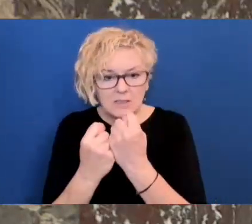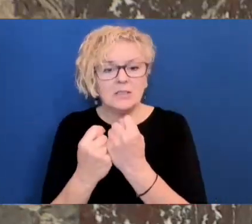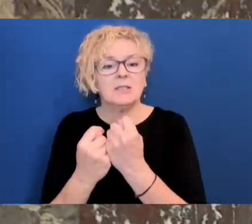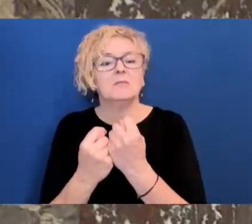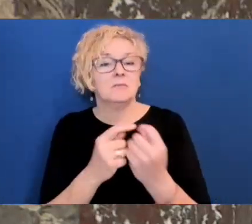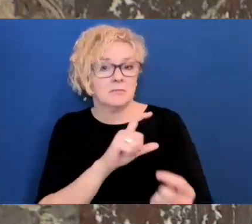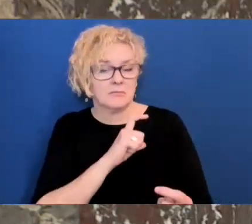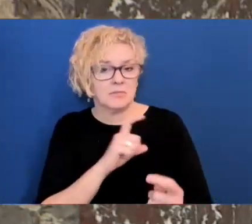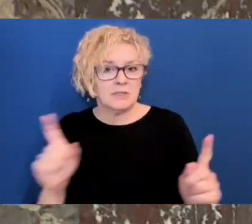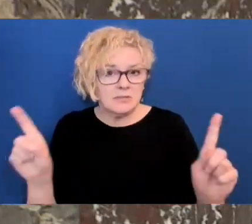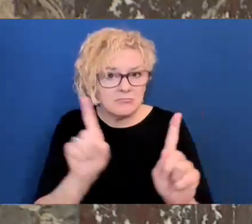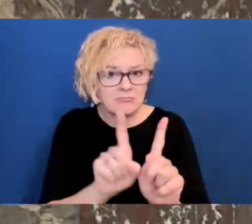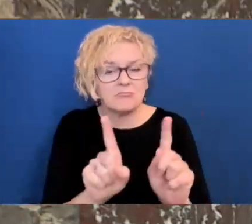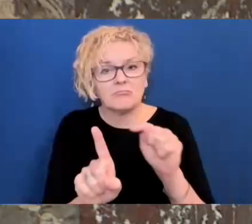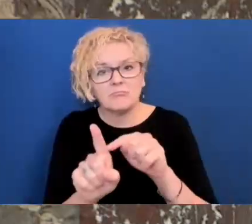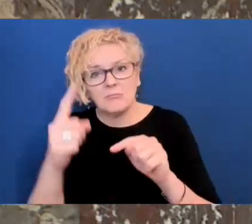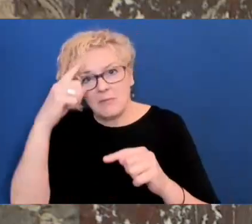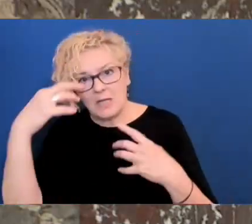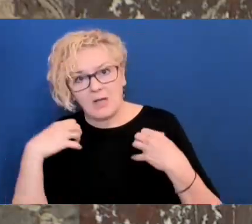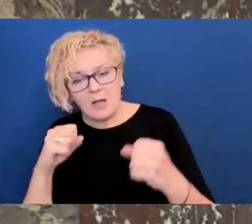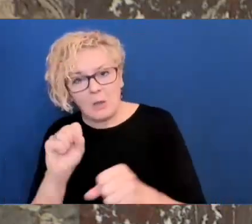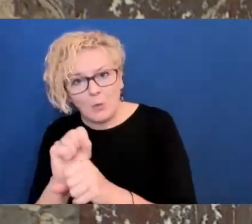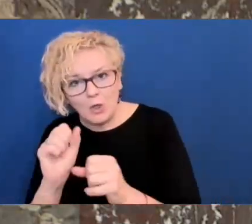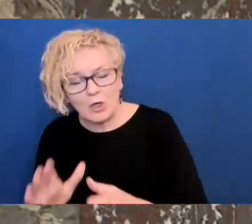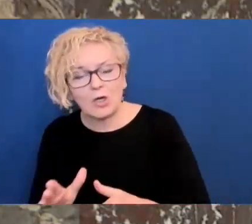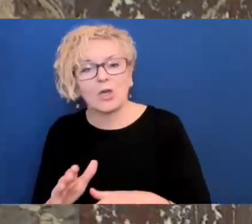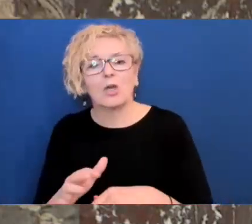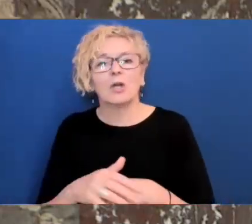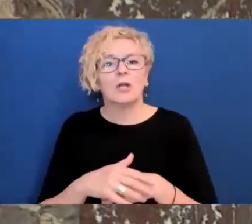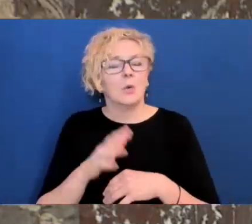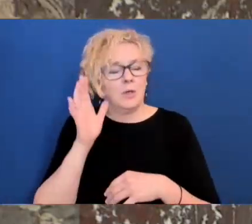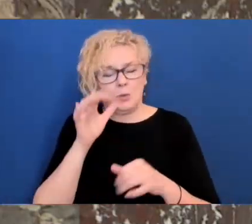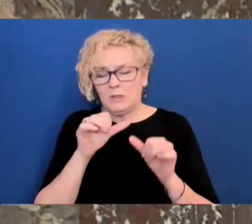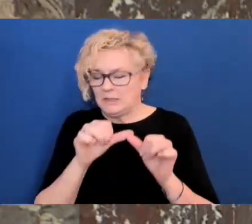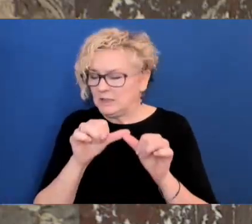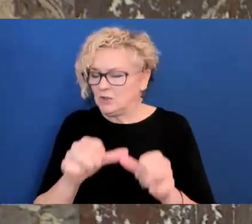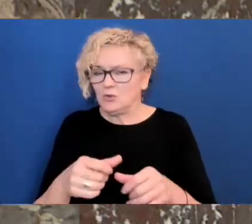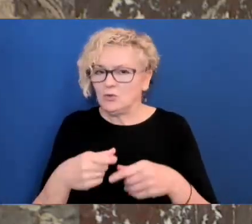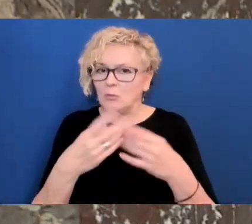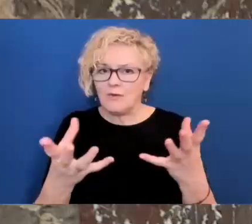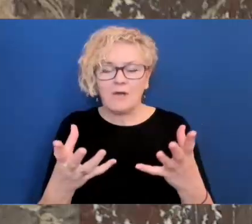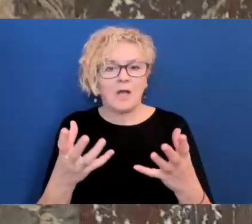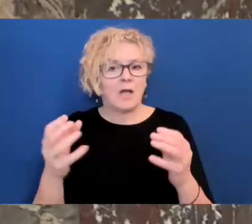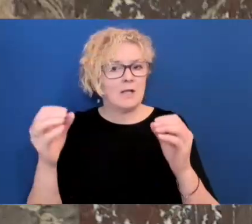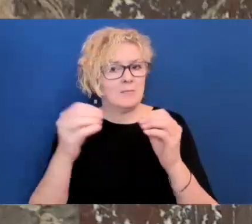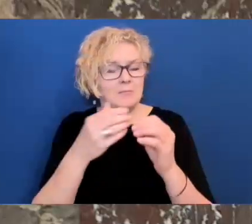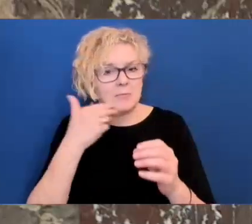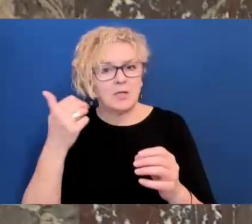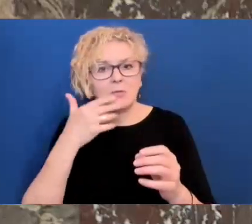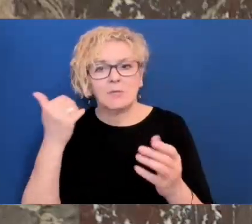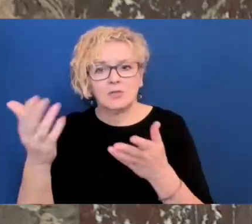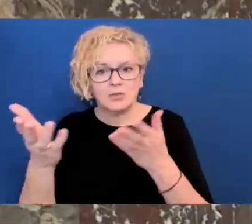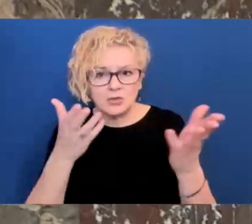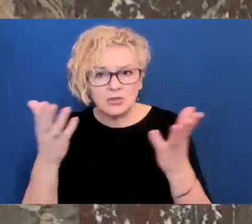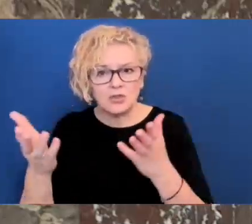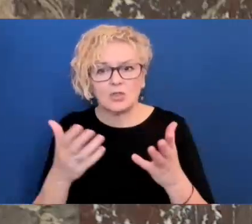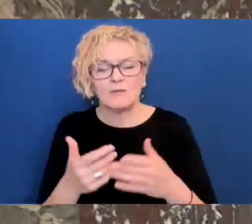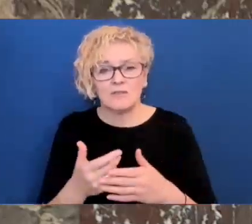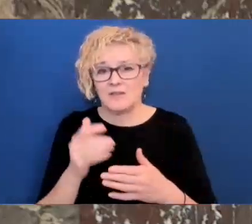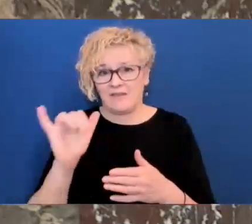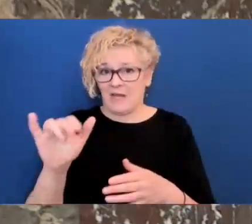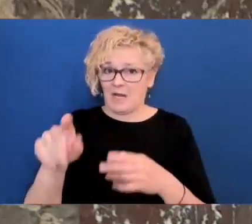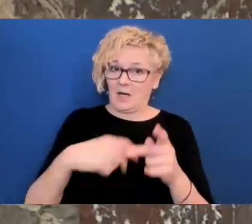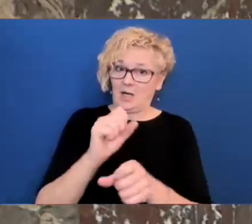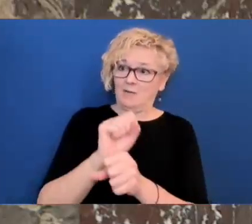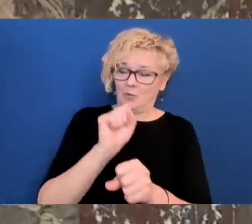kinds of incidents. We've got to keep doing this work. We will keep doing this work, Honourable Speaker, and I've outlined much of it that's underway across the province right now.